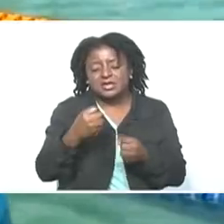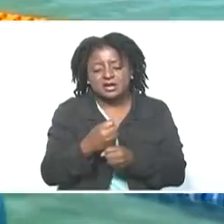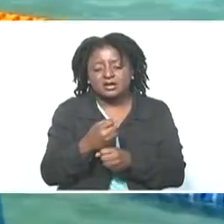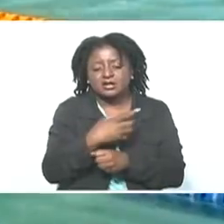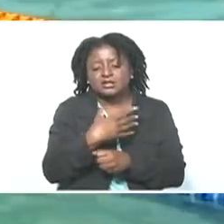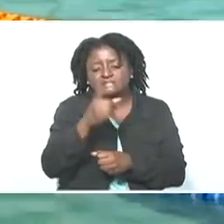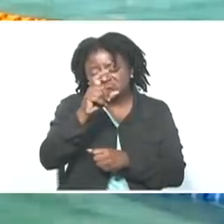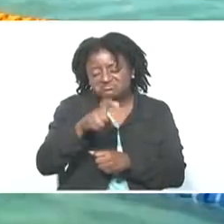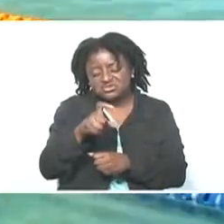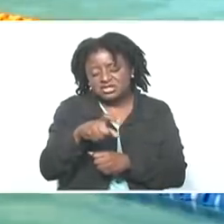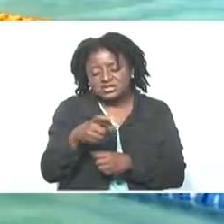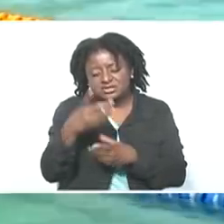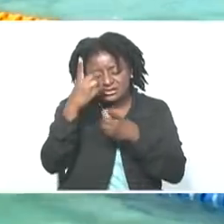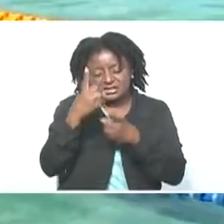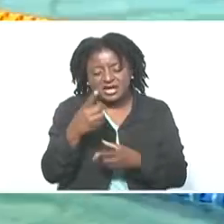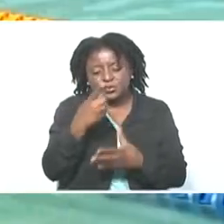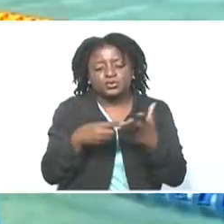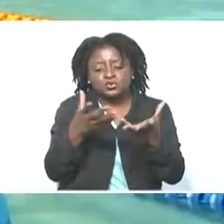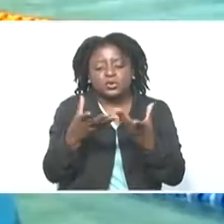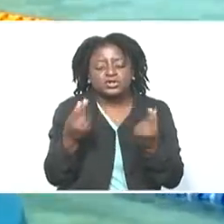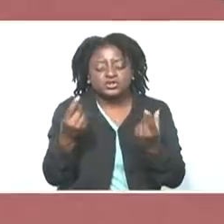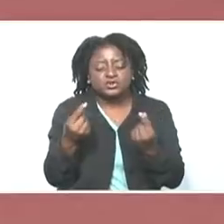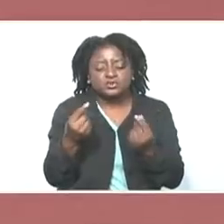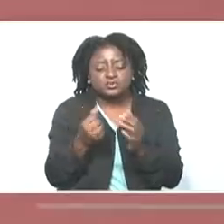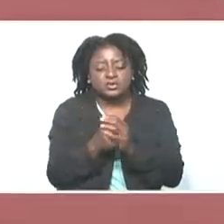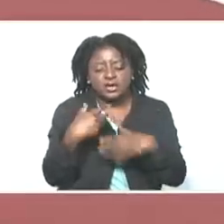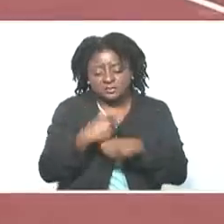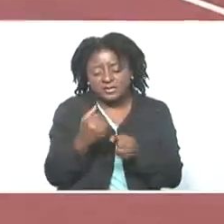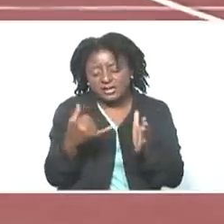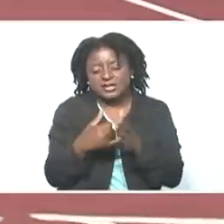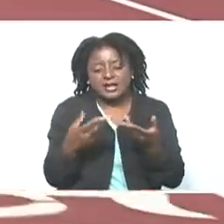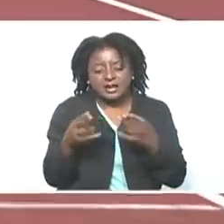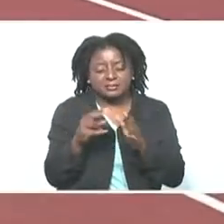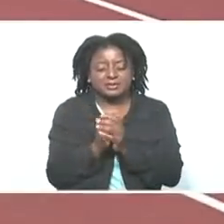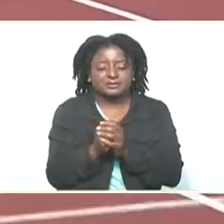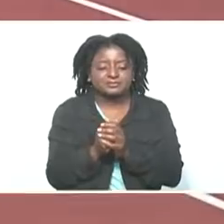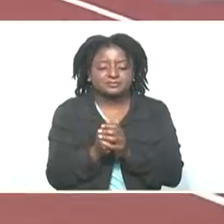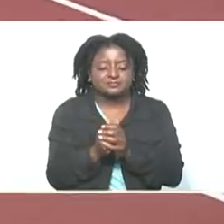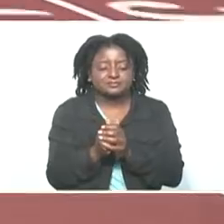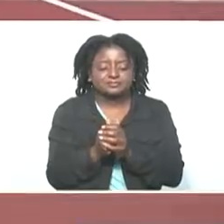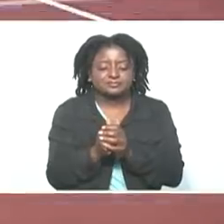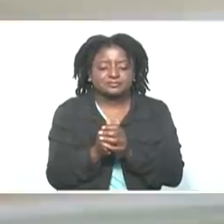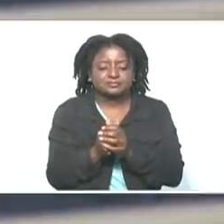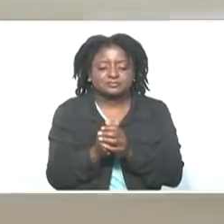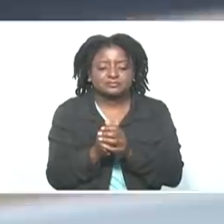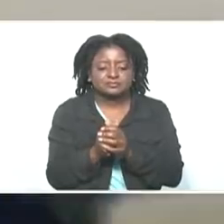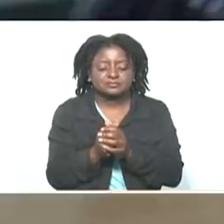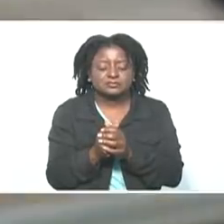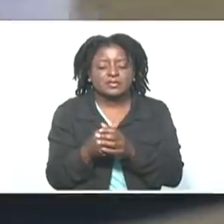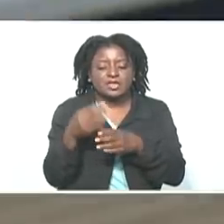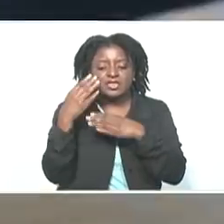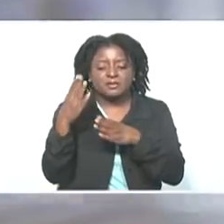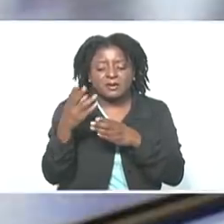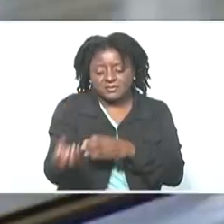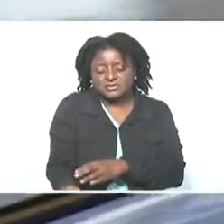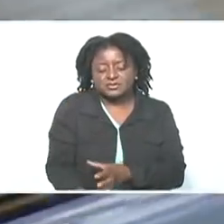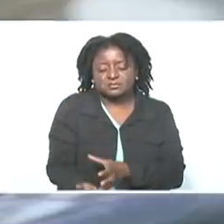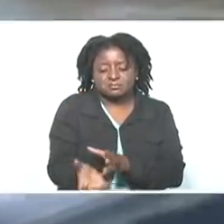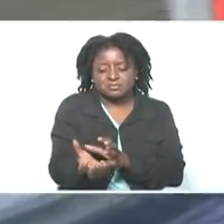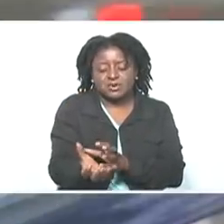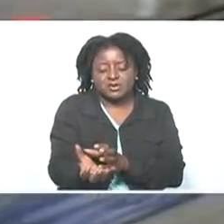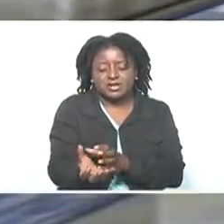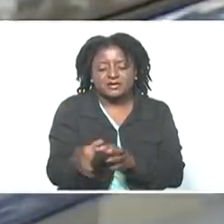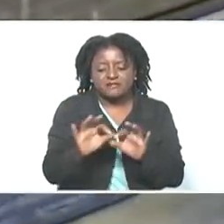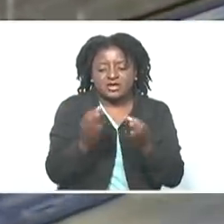and put your priorities, and then you can make it happen. For ZNS Total Sports, I'm Charles Fisher. The Bahamas Bowling Federation taking a break